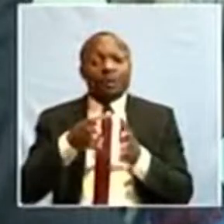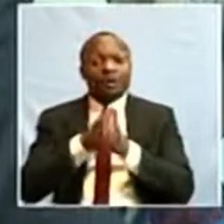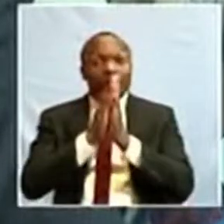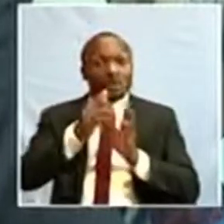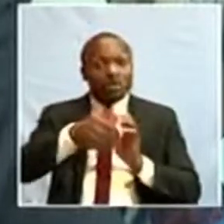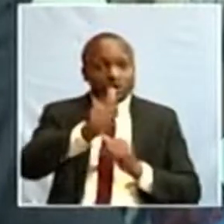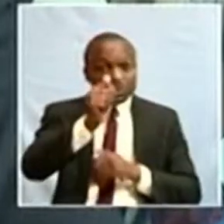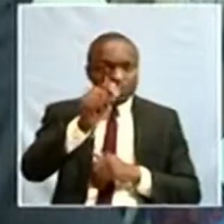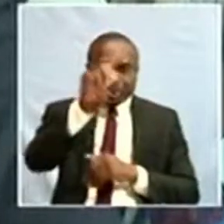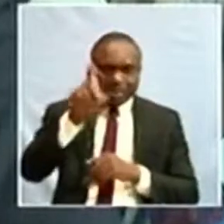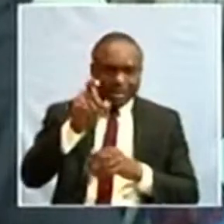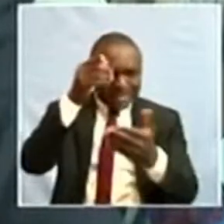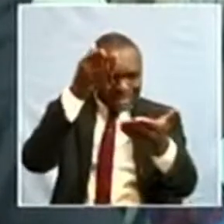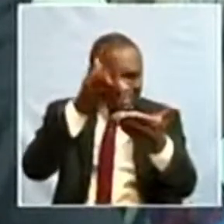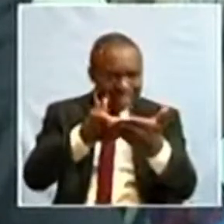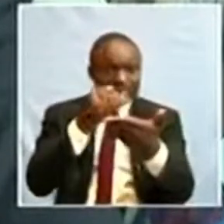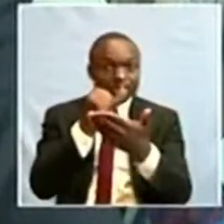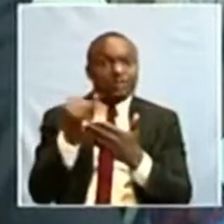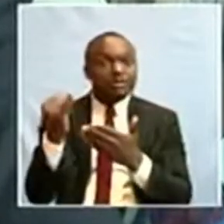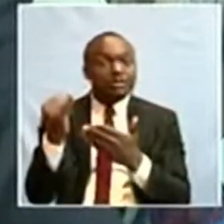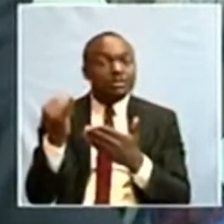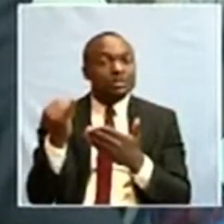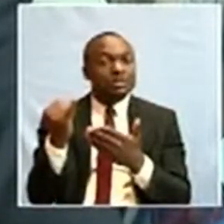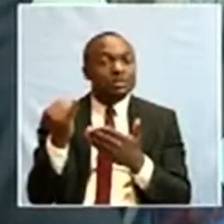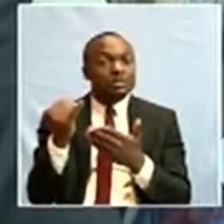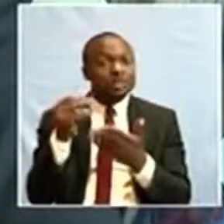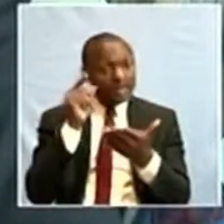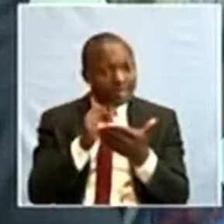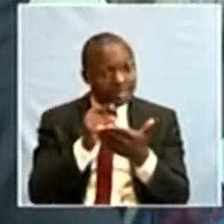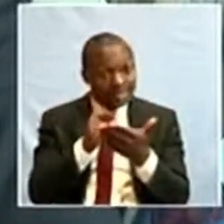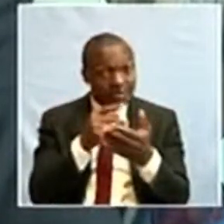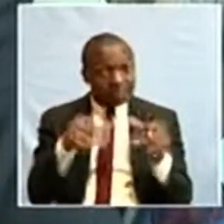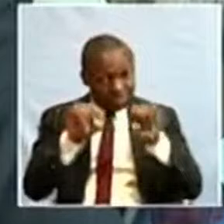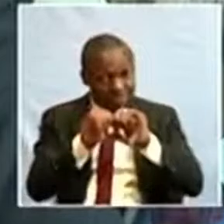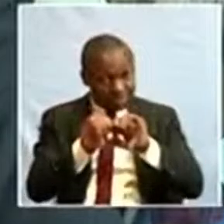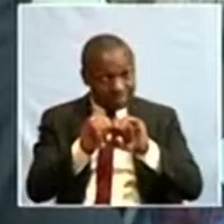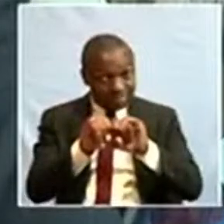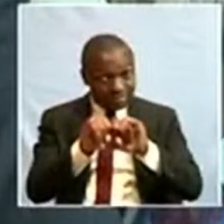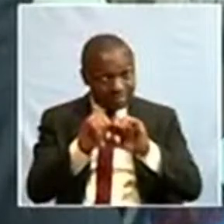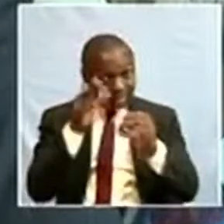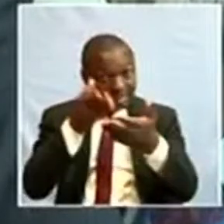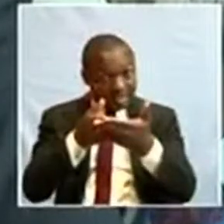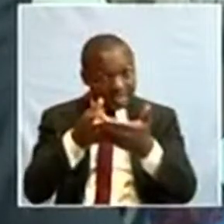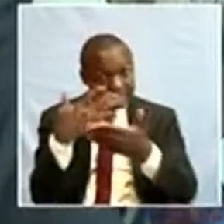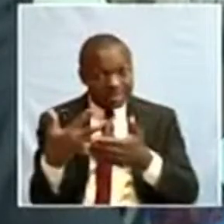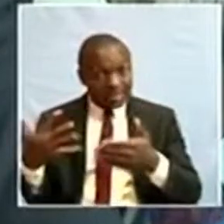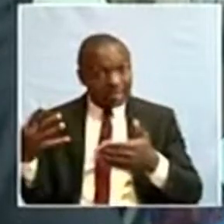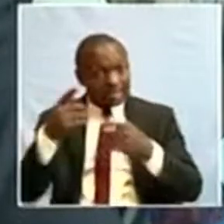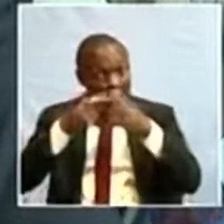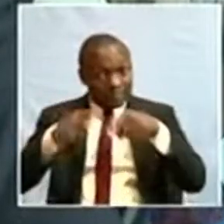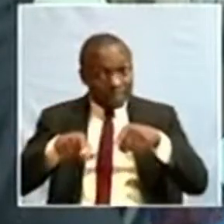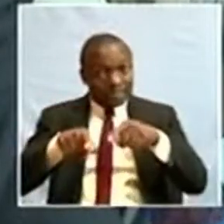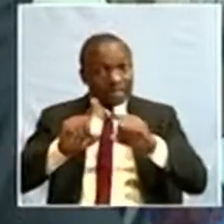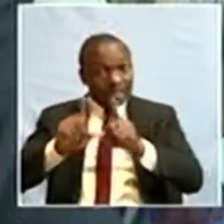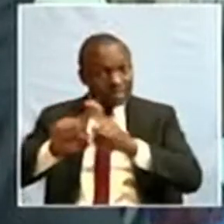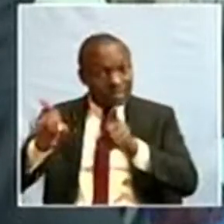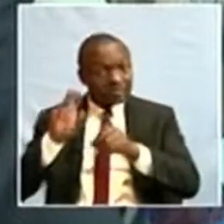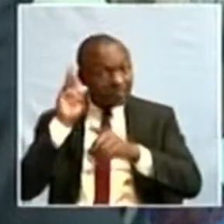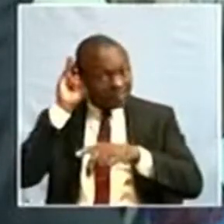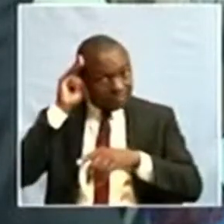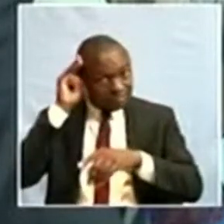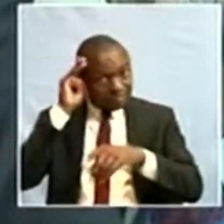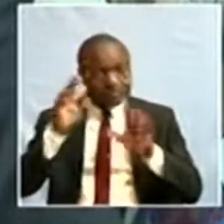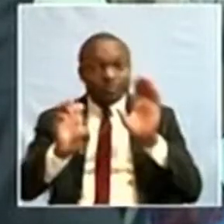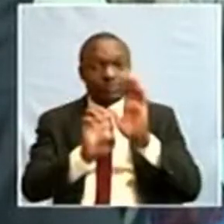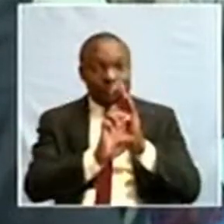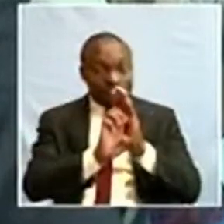the question, is this particular issue material? Is this issue pervasive across maybe all ministries? Let's take, for instance,